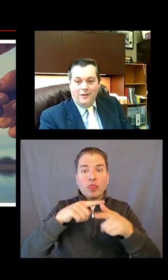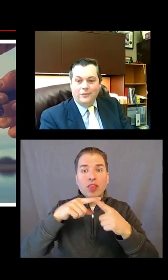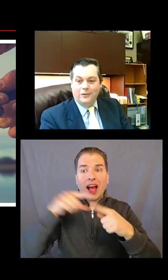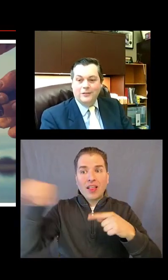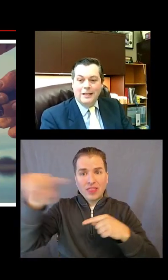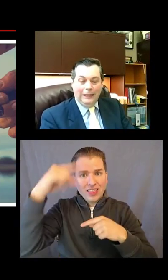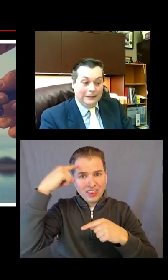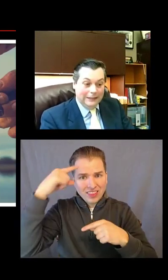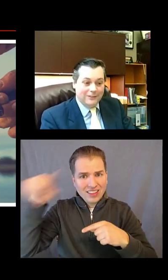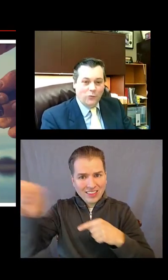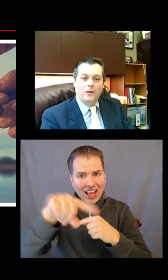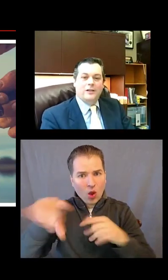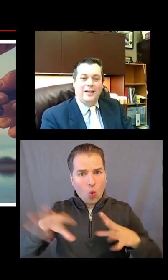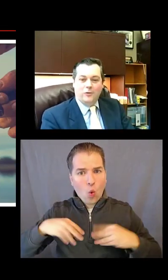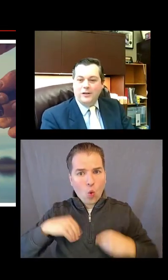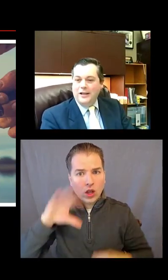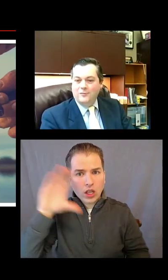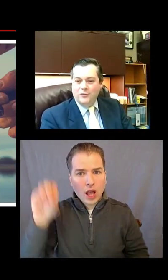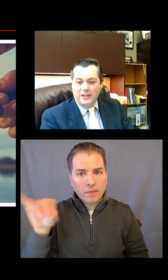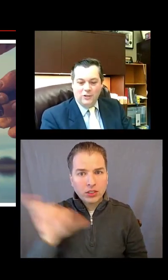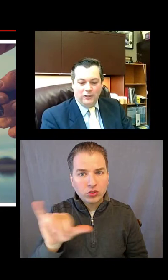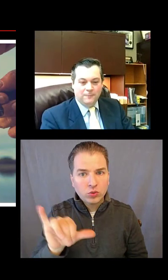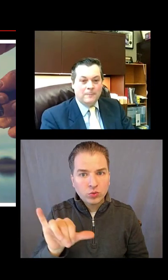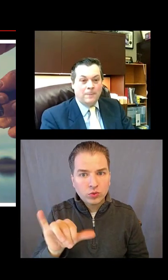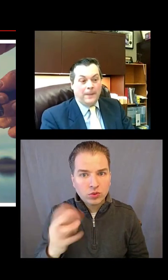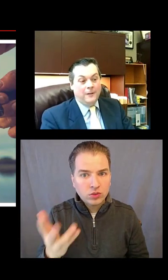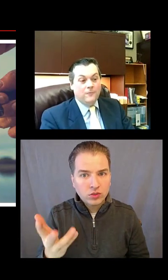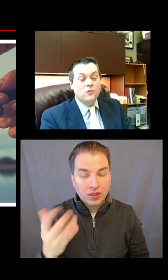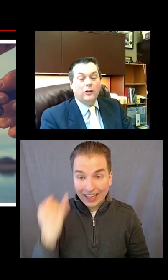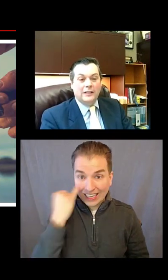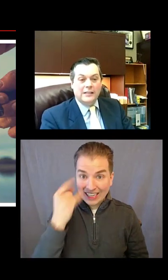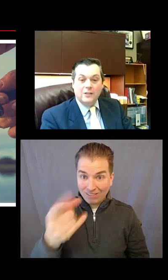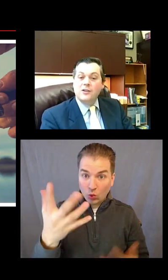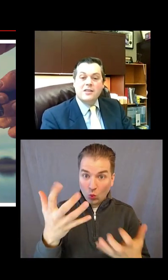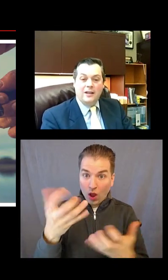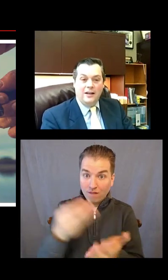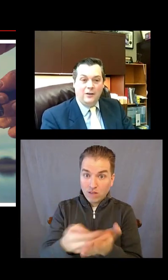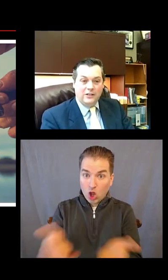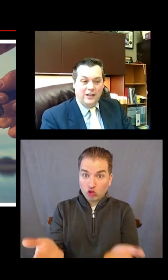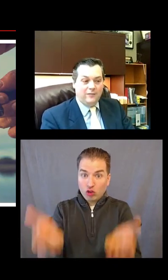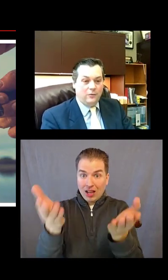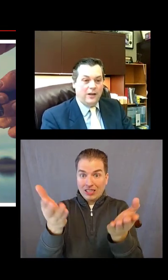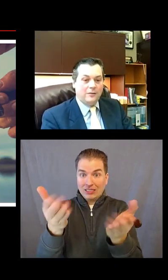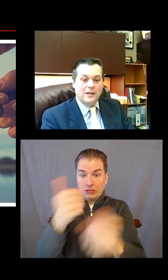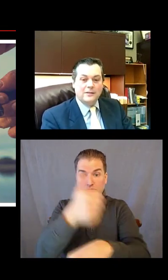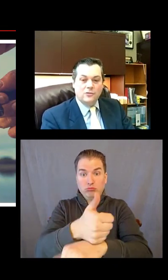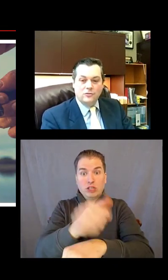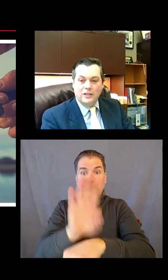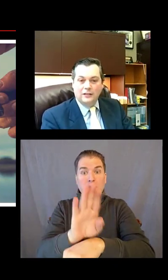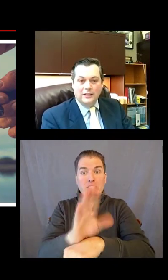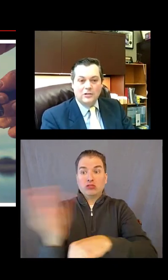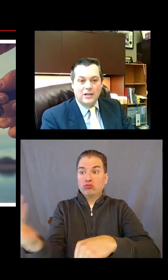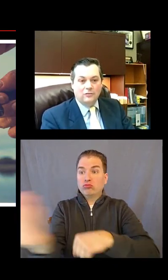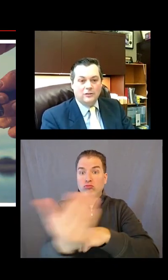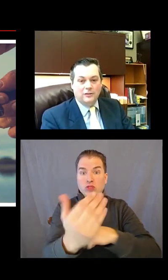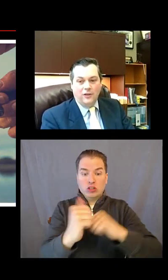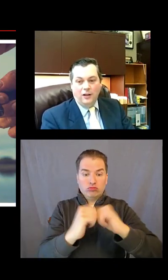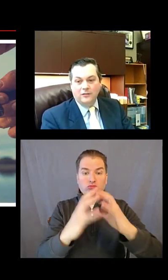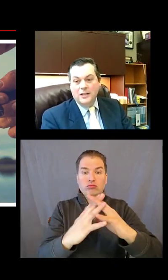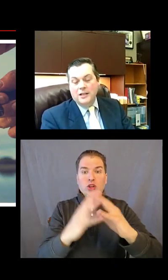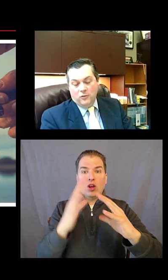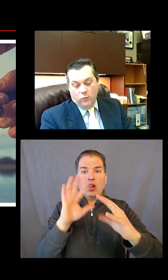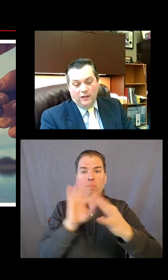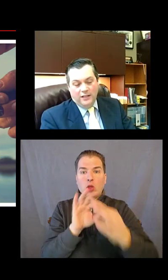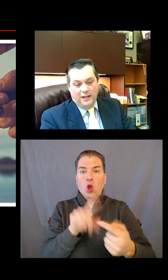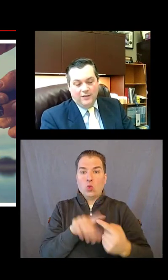a separate, at least 1 hour conversation. And if you are considering that, I would definitely recommend that you get legal counsel